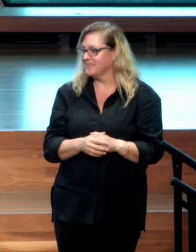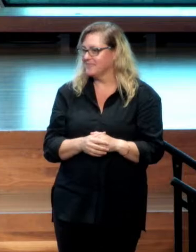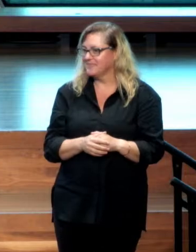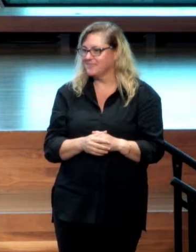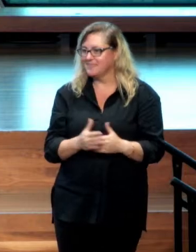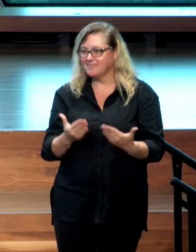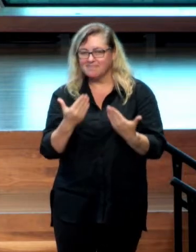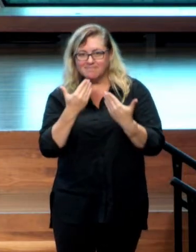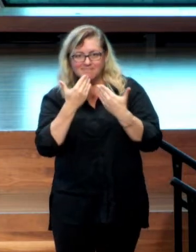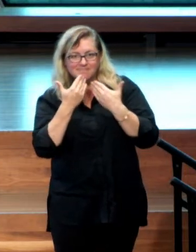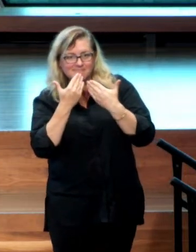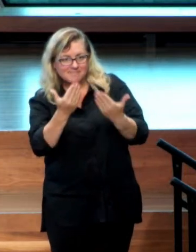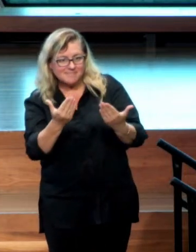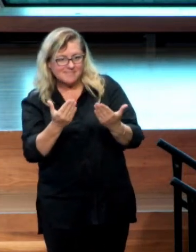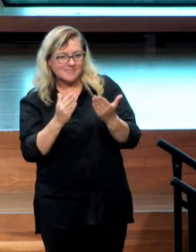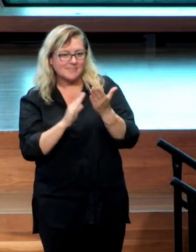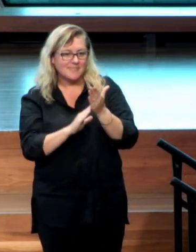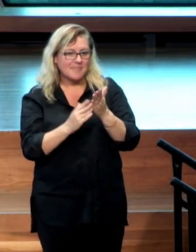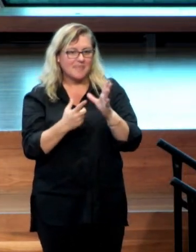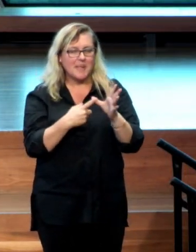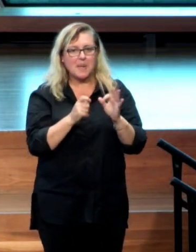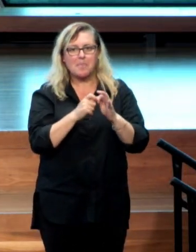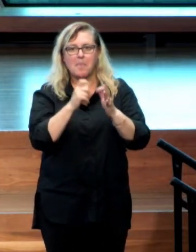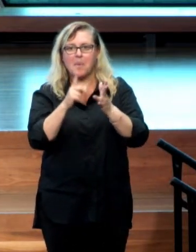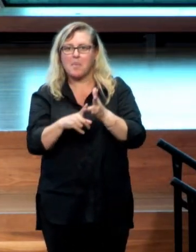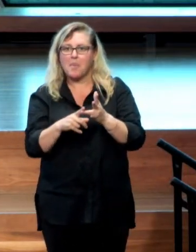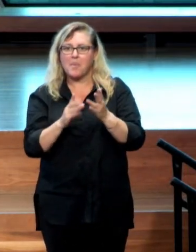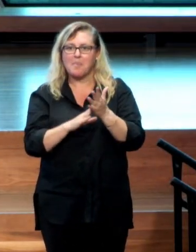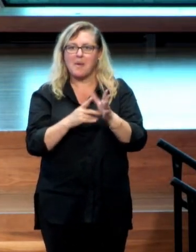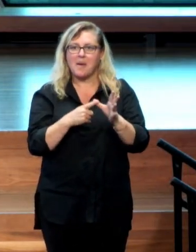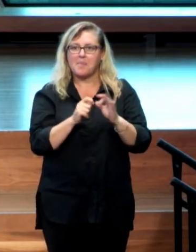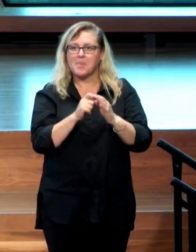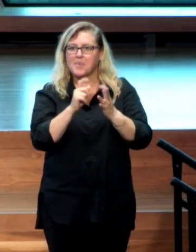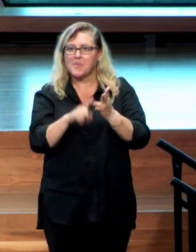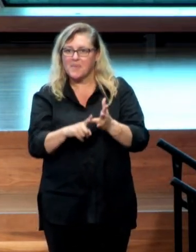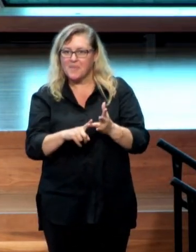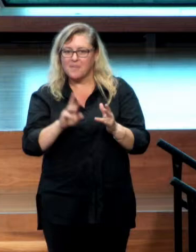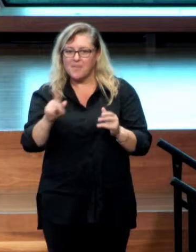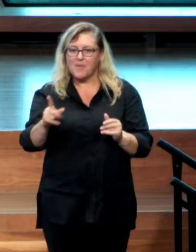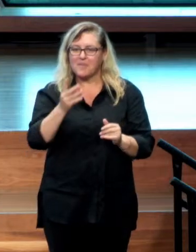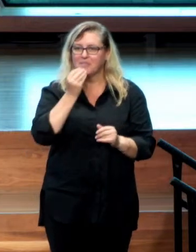Thank you to Marble for the food. Yeah.